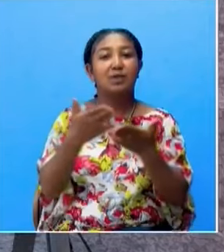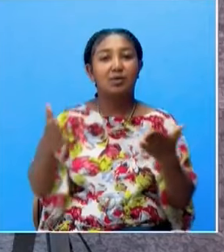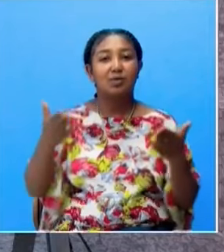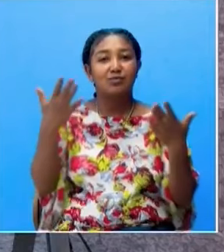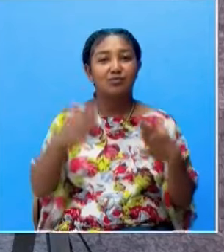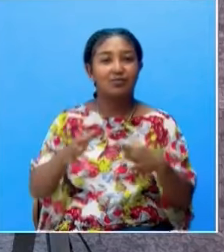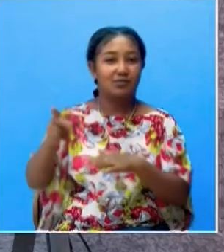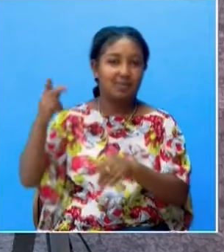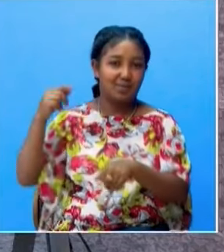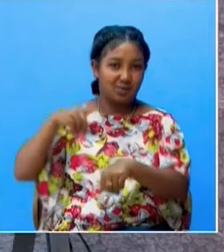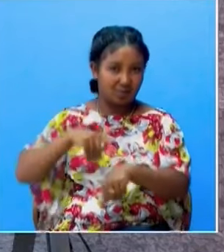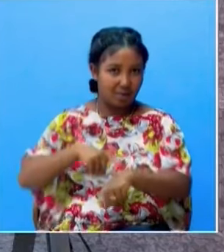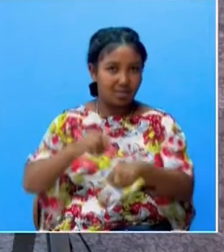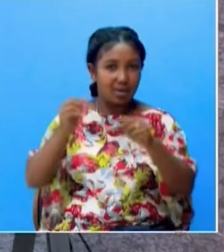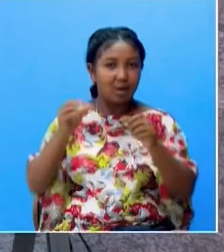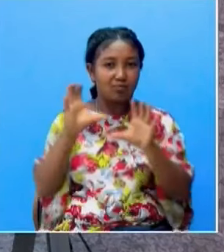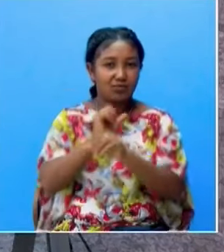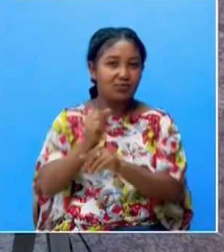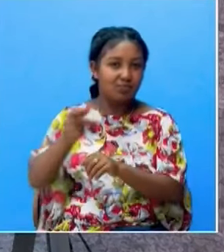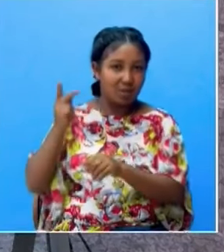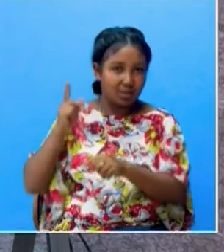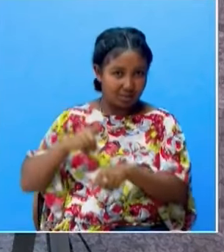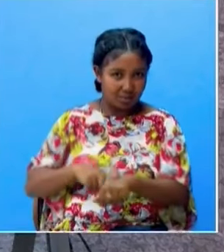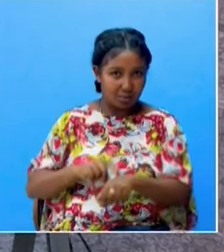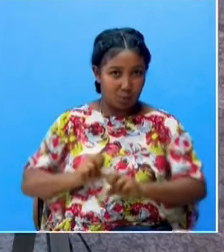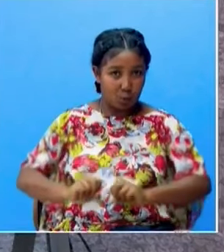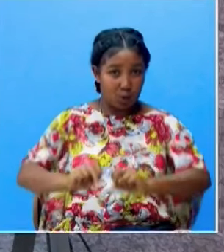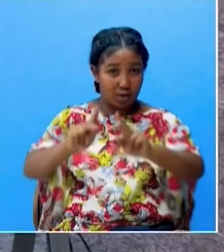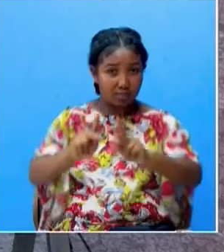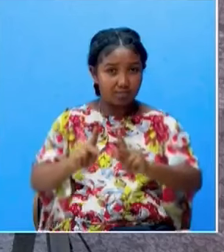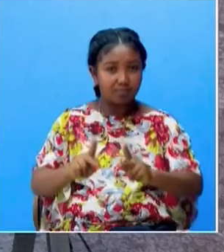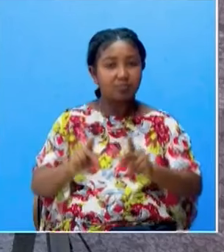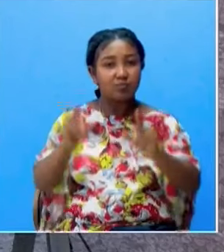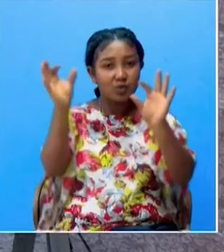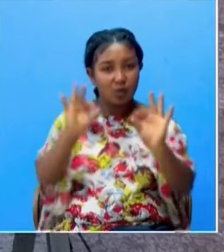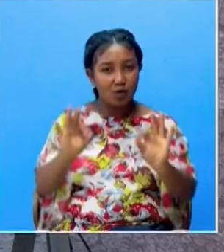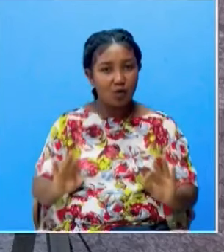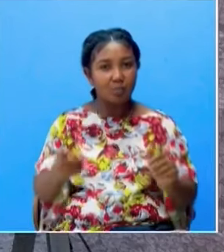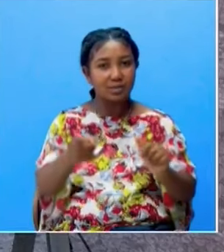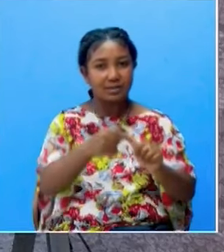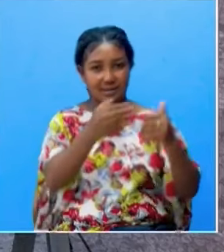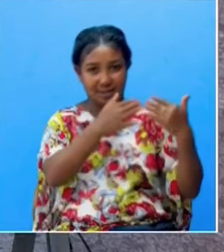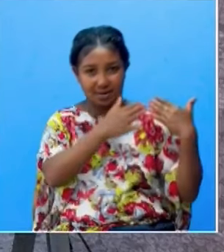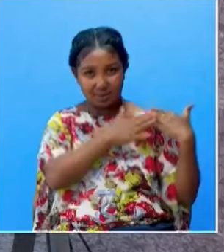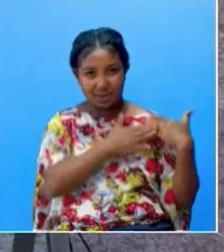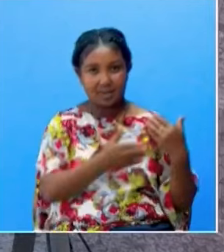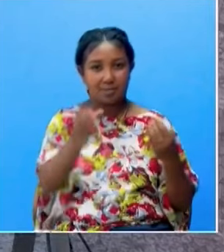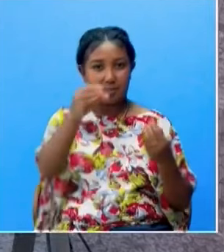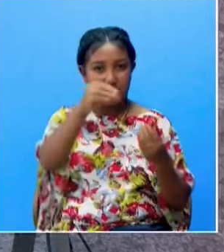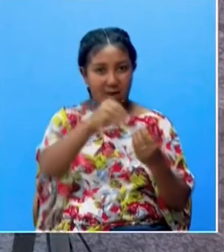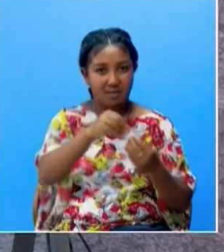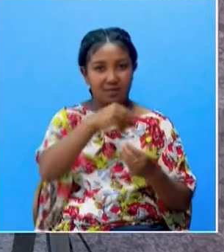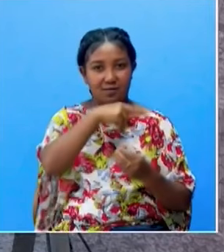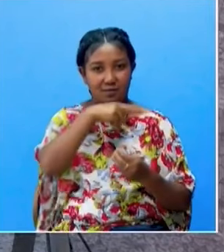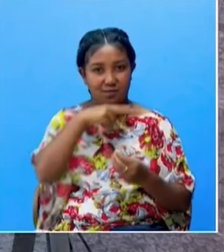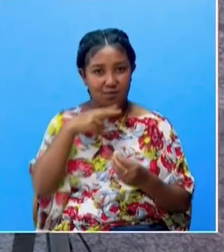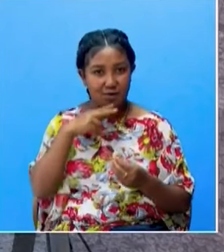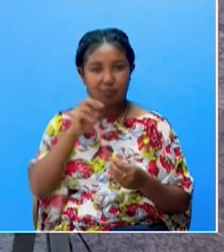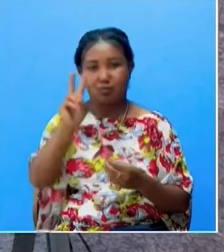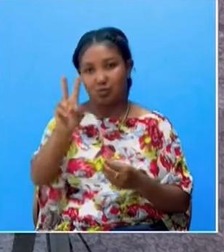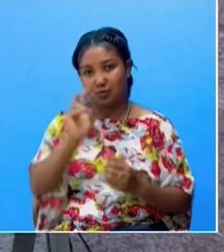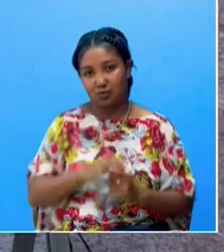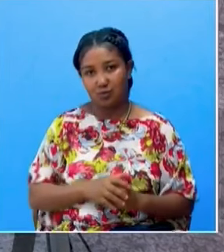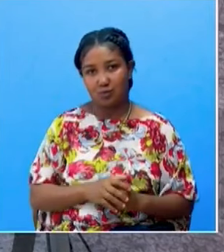happened in the past and completed there. Okay? Its form is subject plus verb